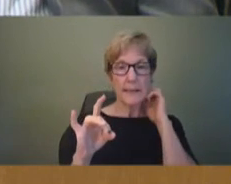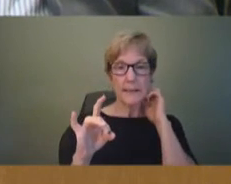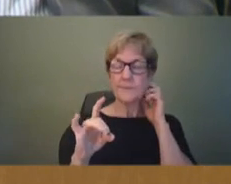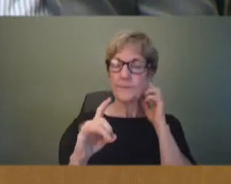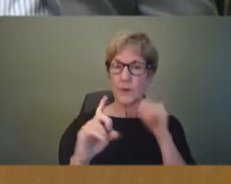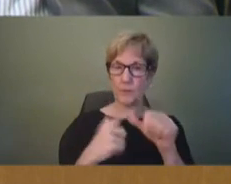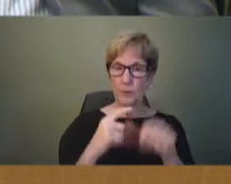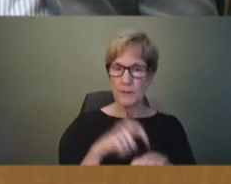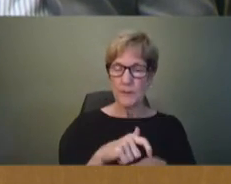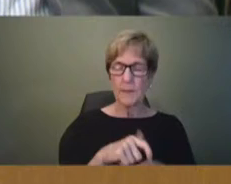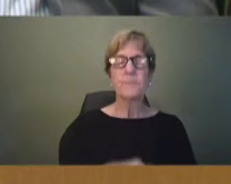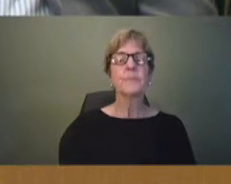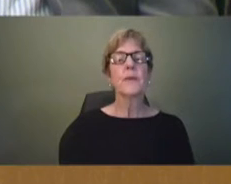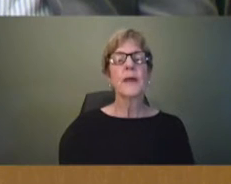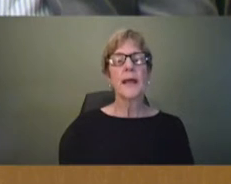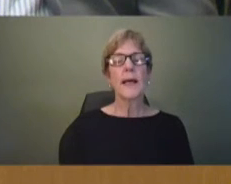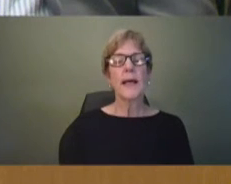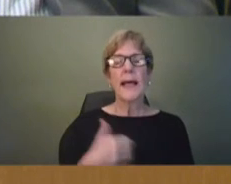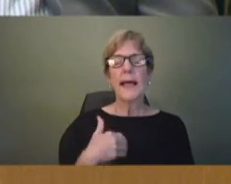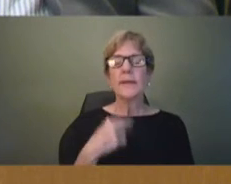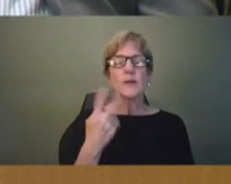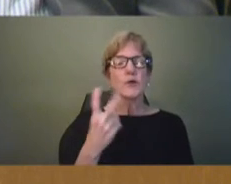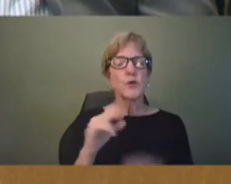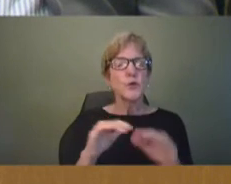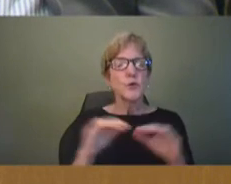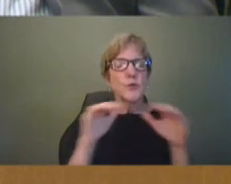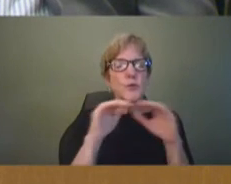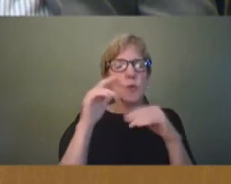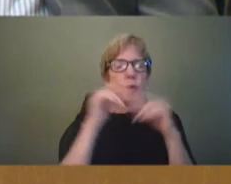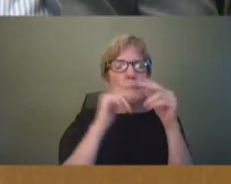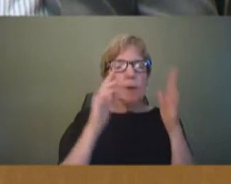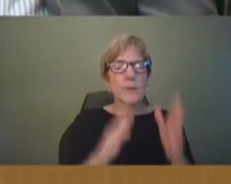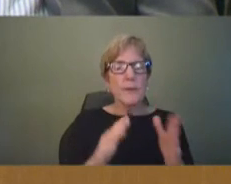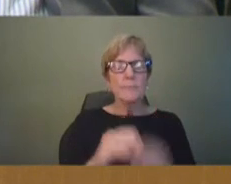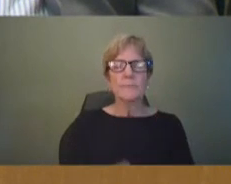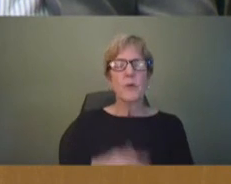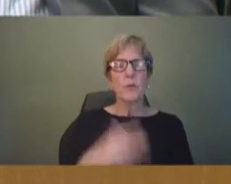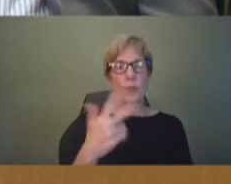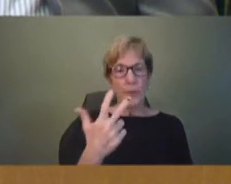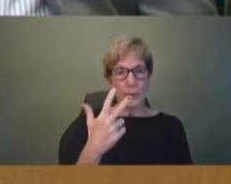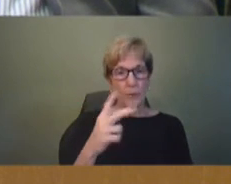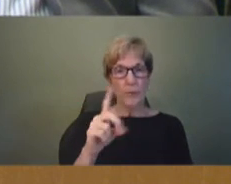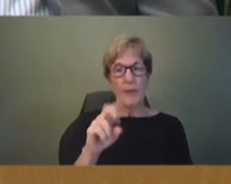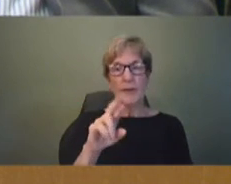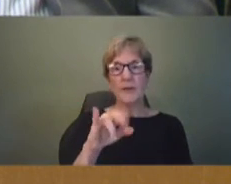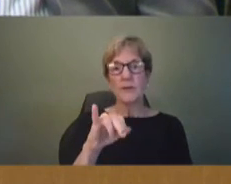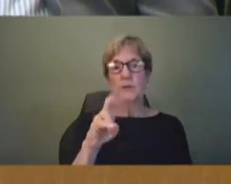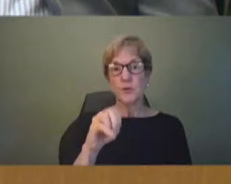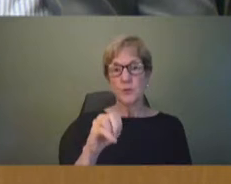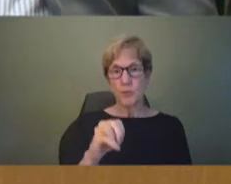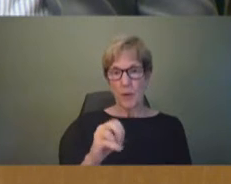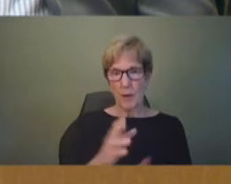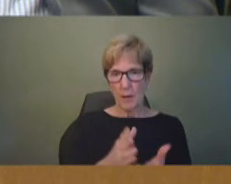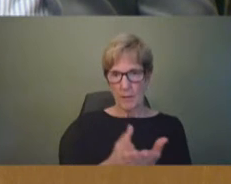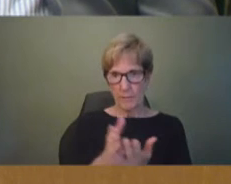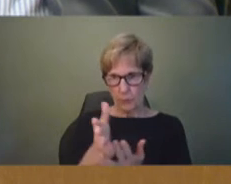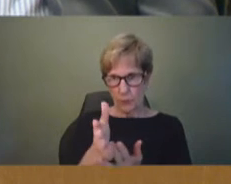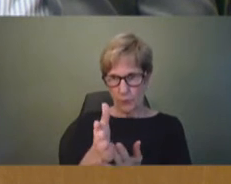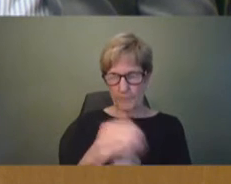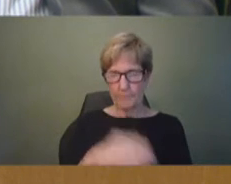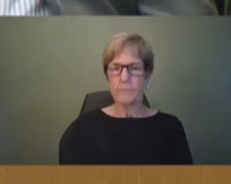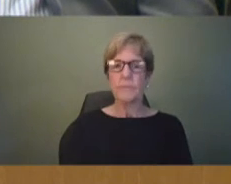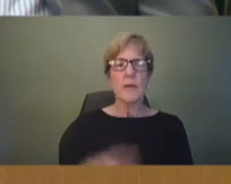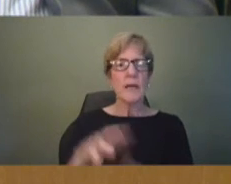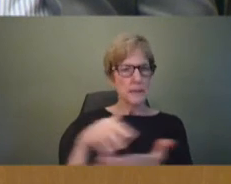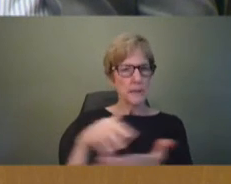at that time we had a little two-story building with three drive-through lanes and we have done studies on our